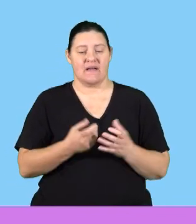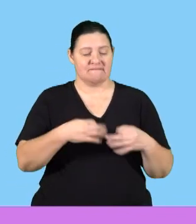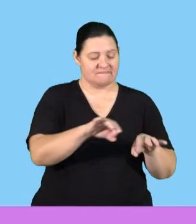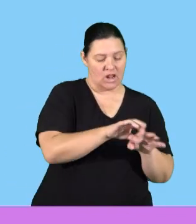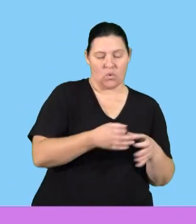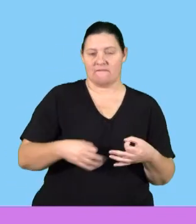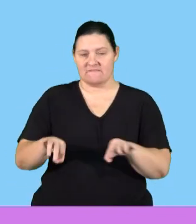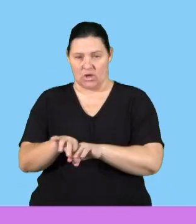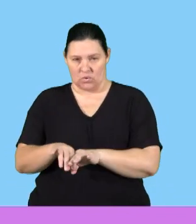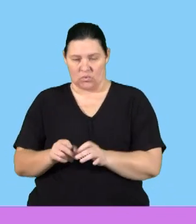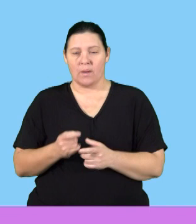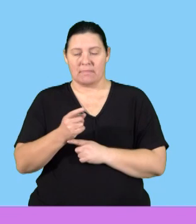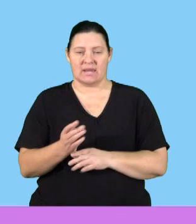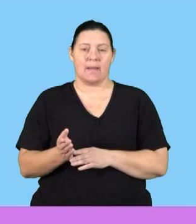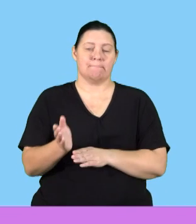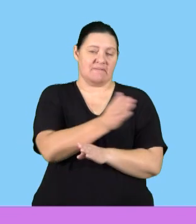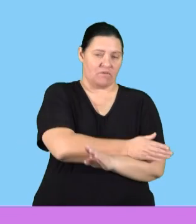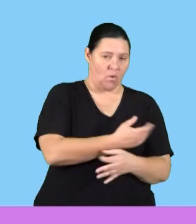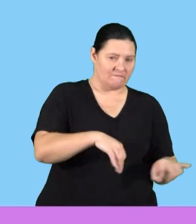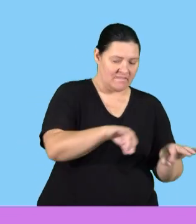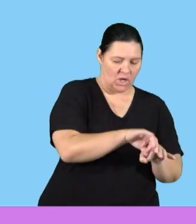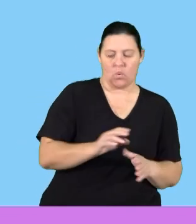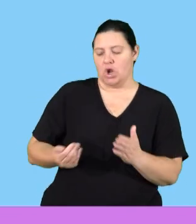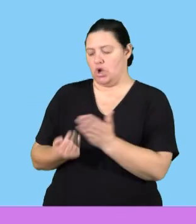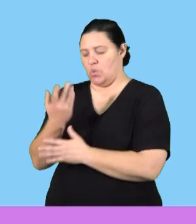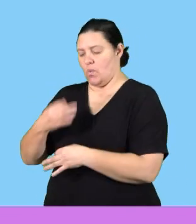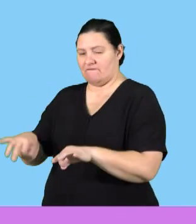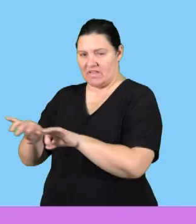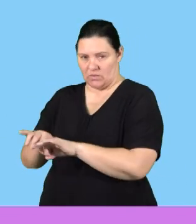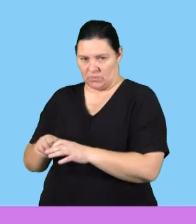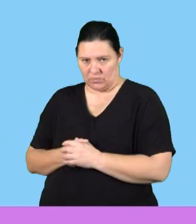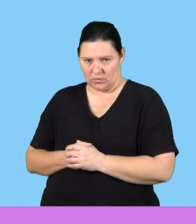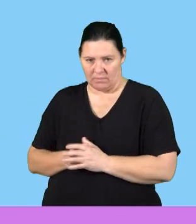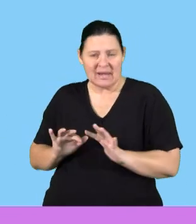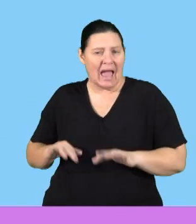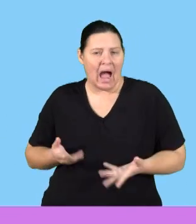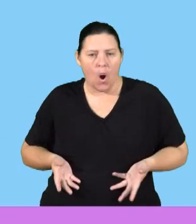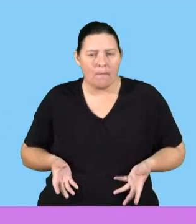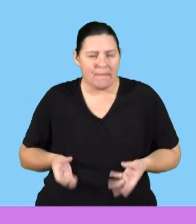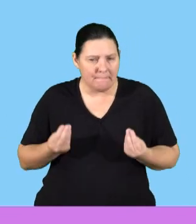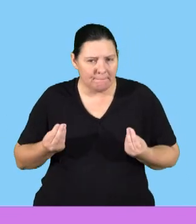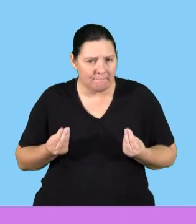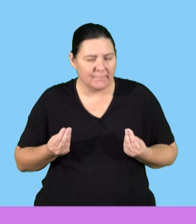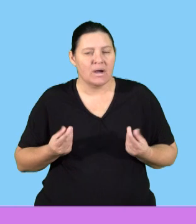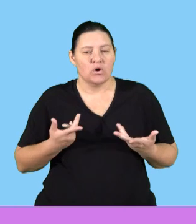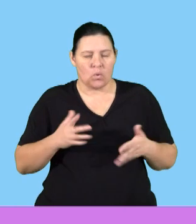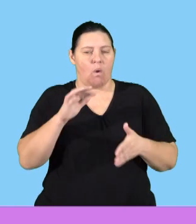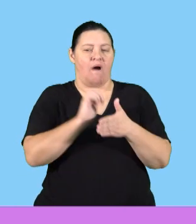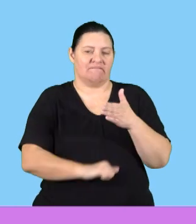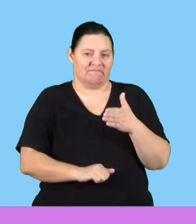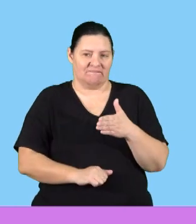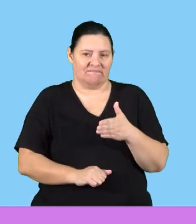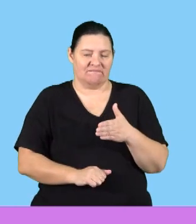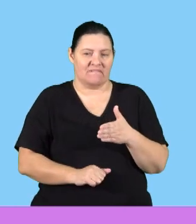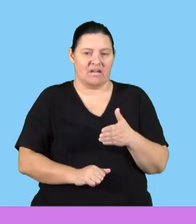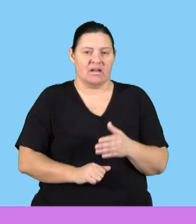two values, which are the previous value and the new value. But how do we get the difference? We